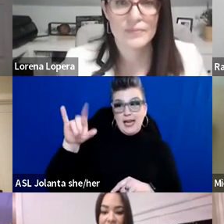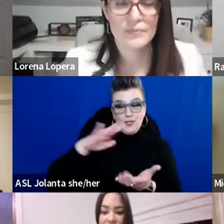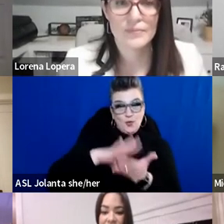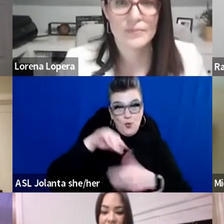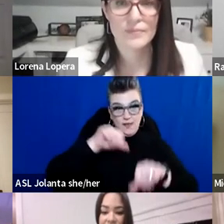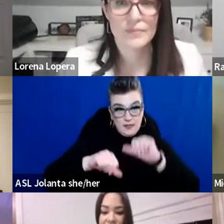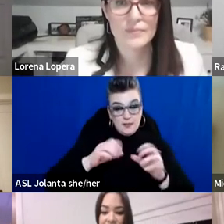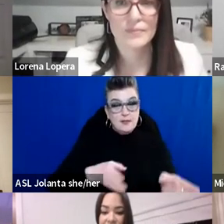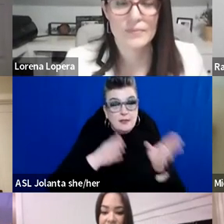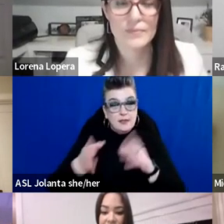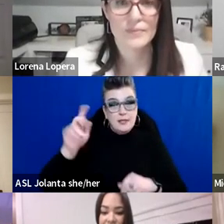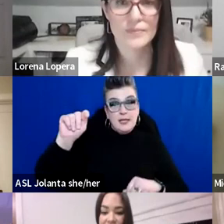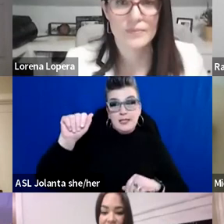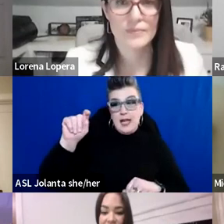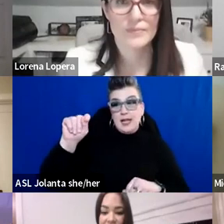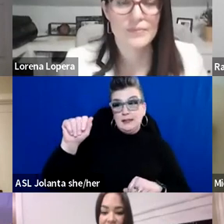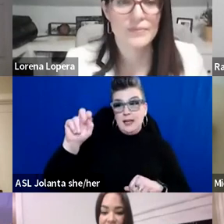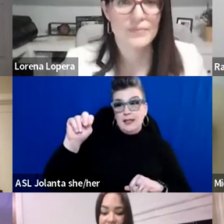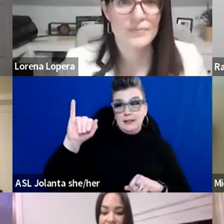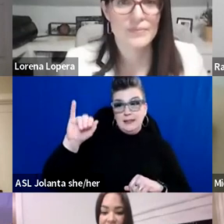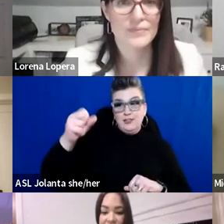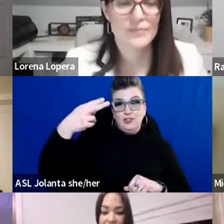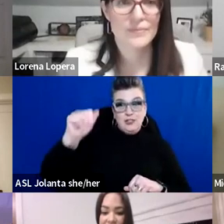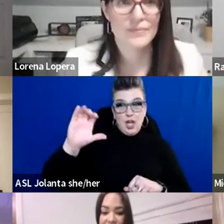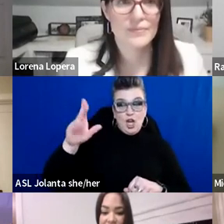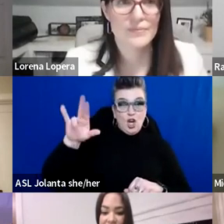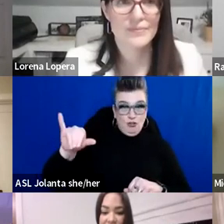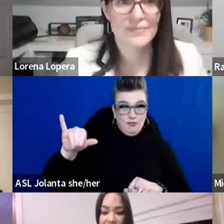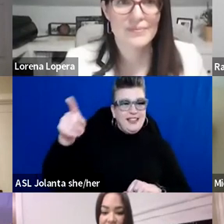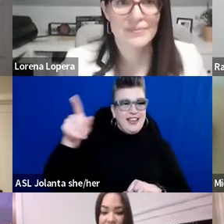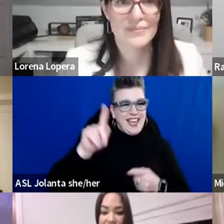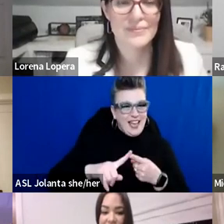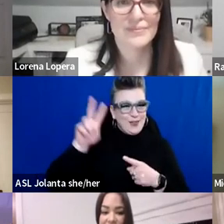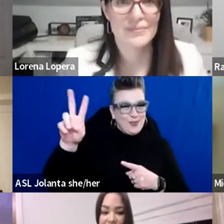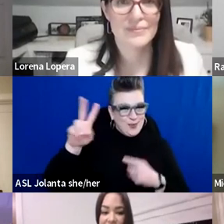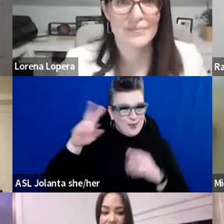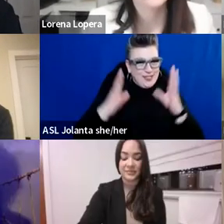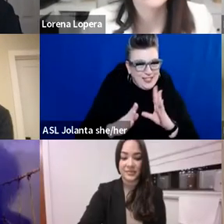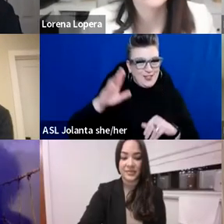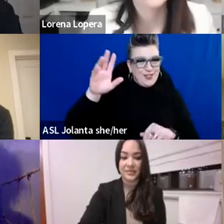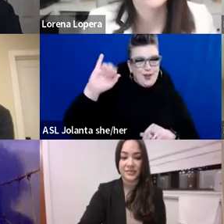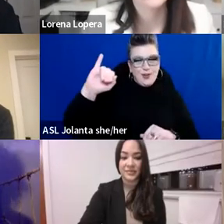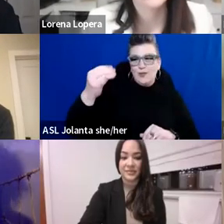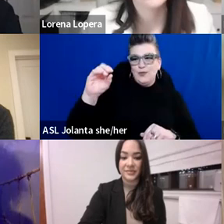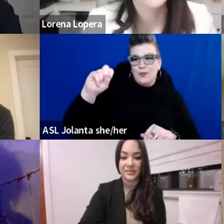curry a k2 first grade teacher at the josiah quincy elementary school